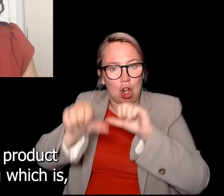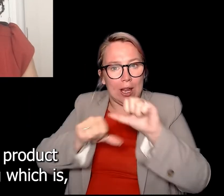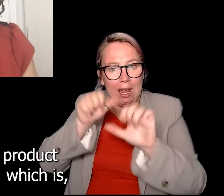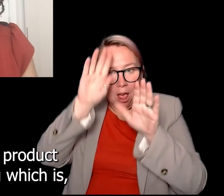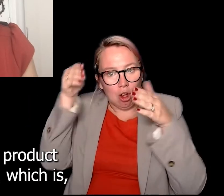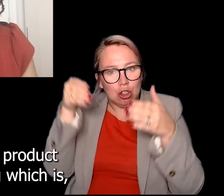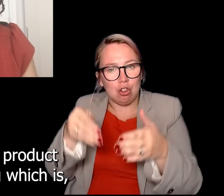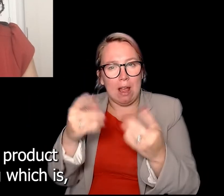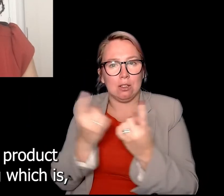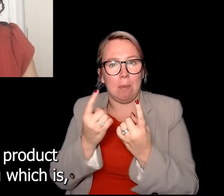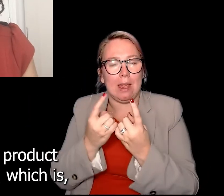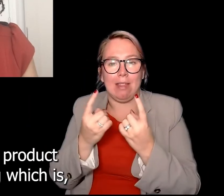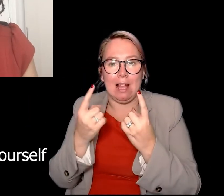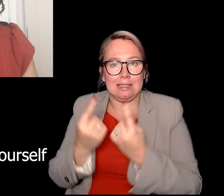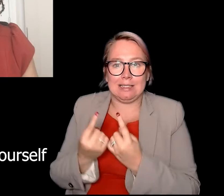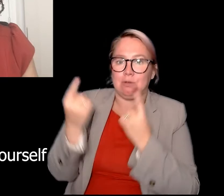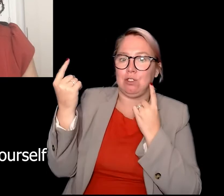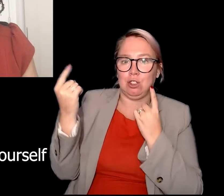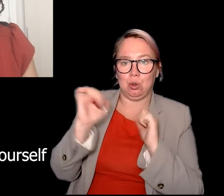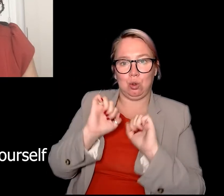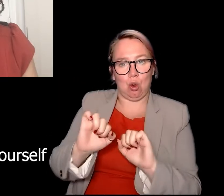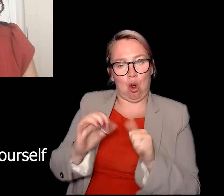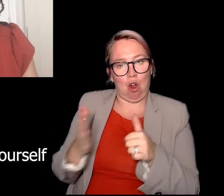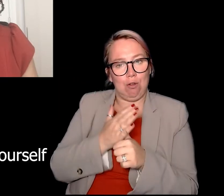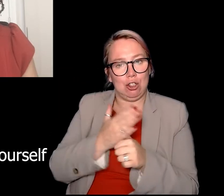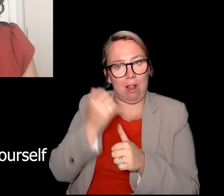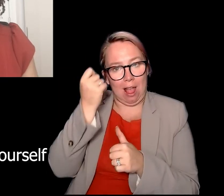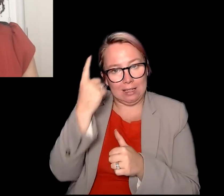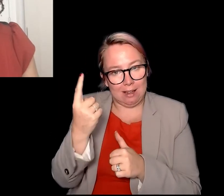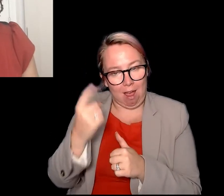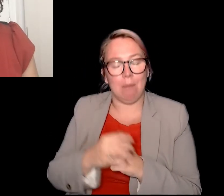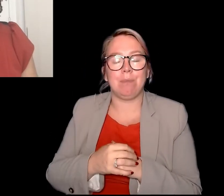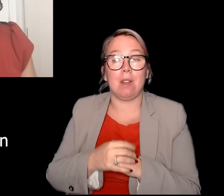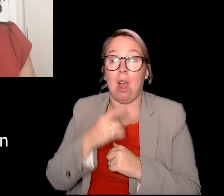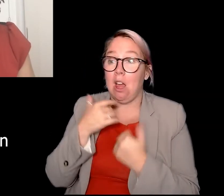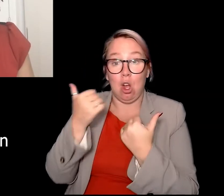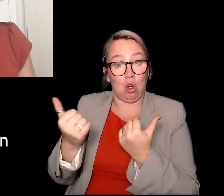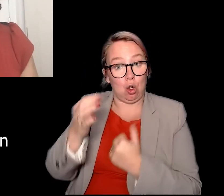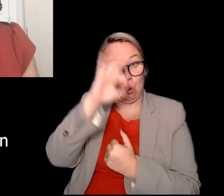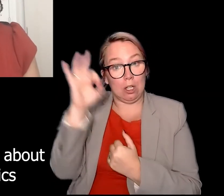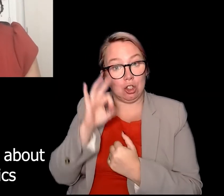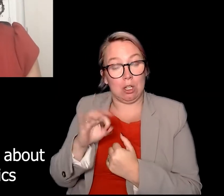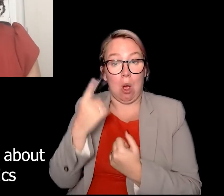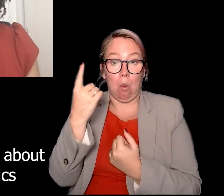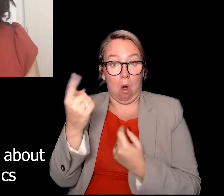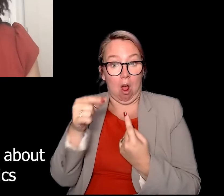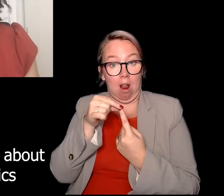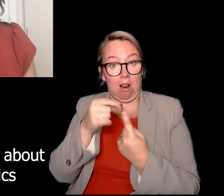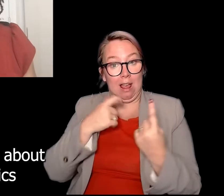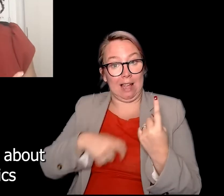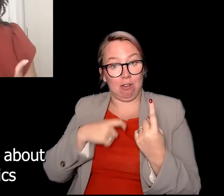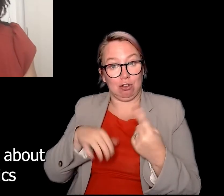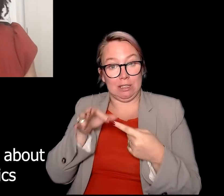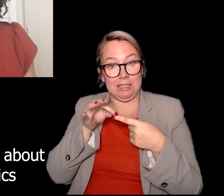product journey working on something which is, you know, a bit more removed from yourself as ultimately? That's a great question. And honestly, when I